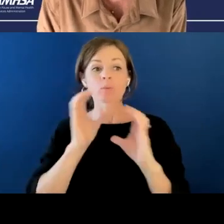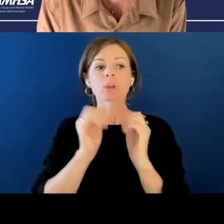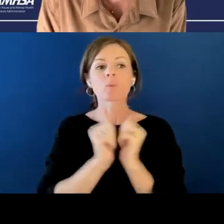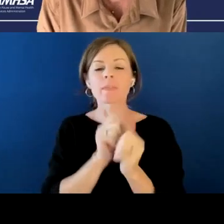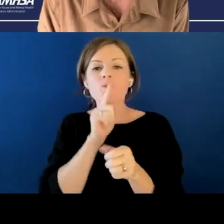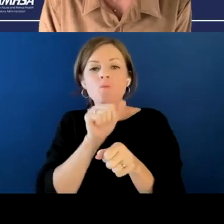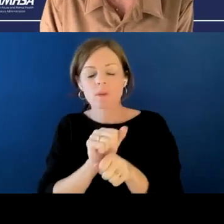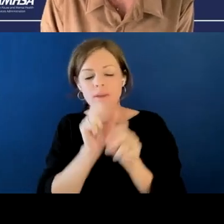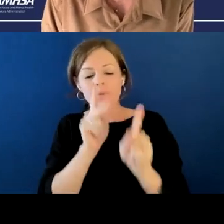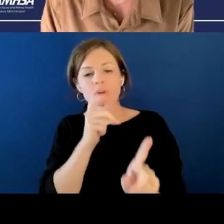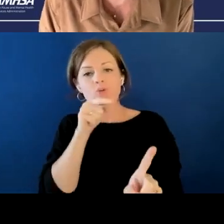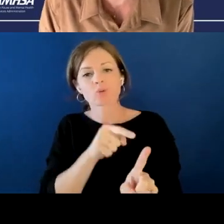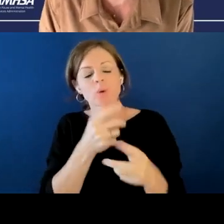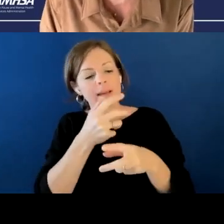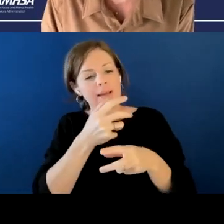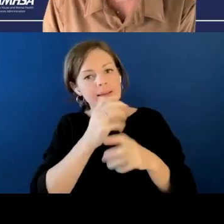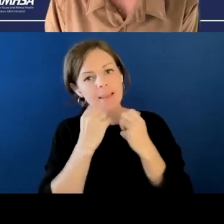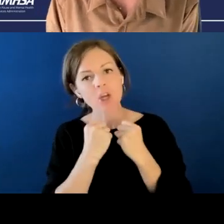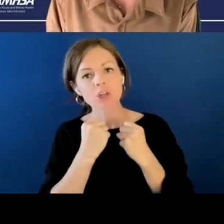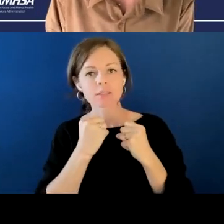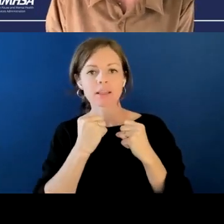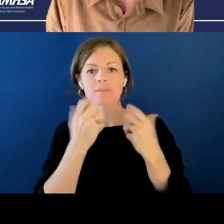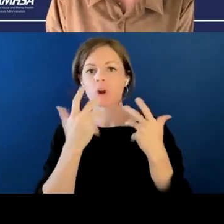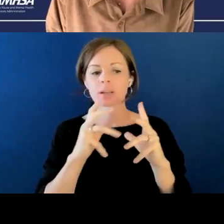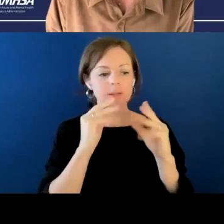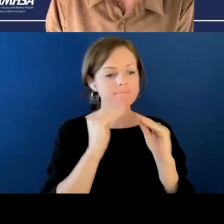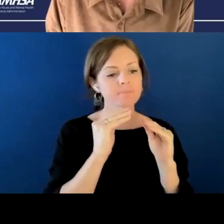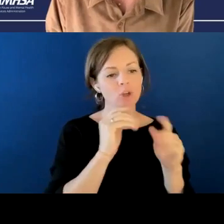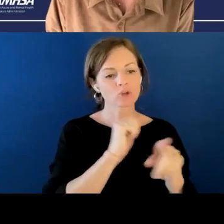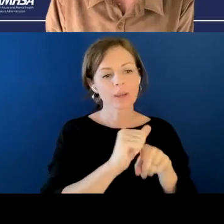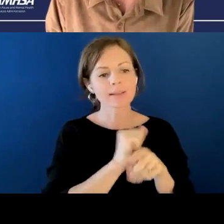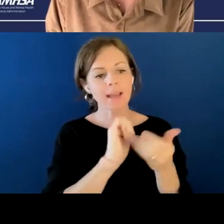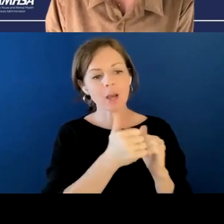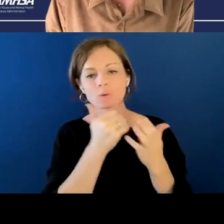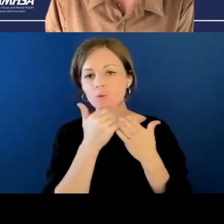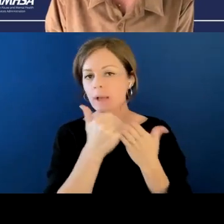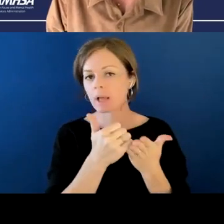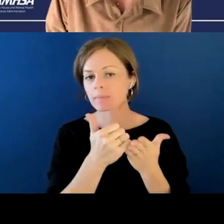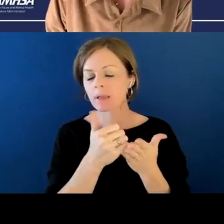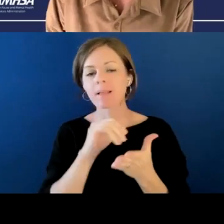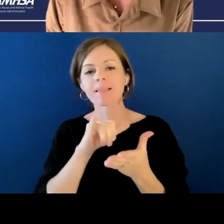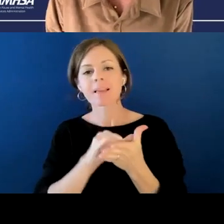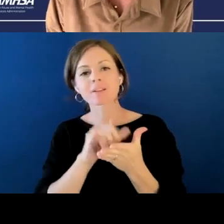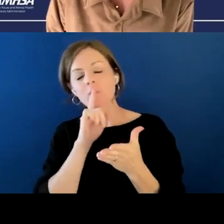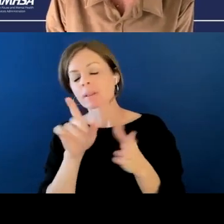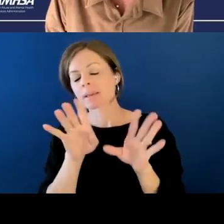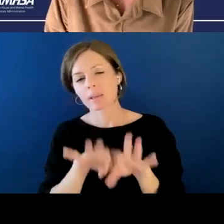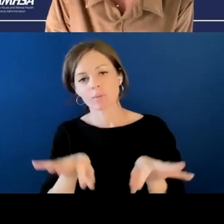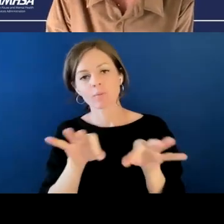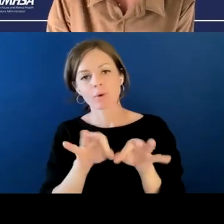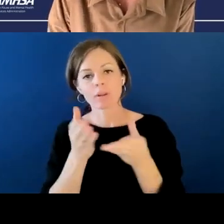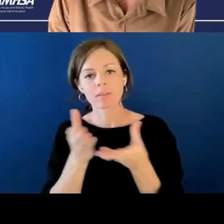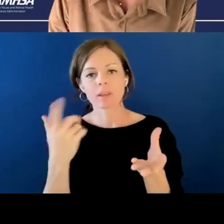who cares and is trained to help. Those are pieces that we've pulled into our messaging. You